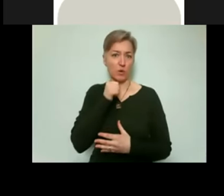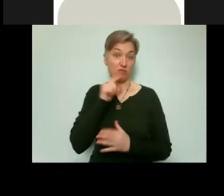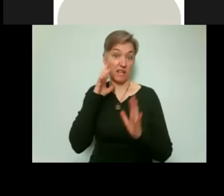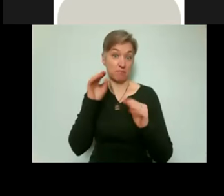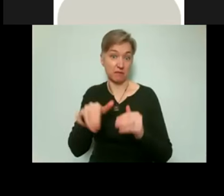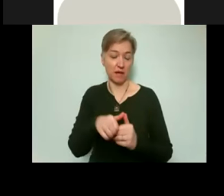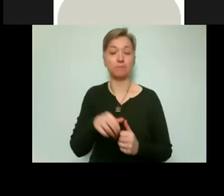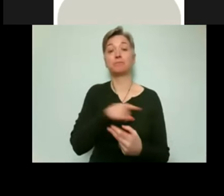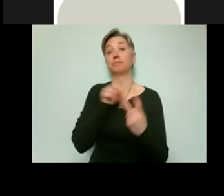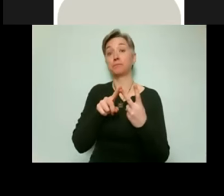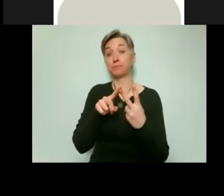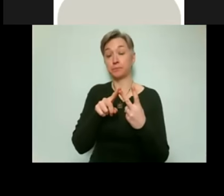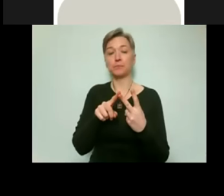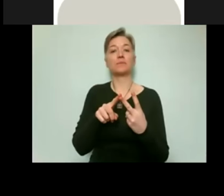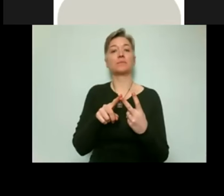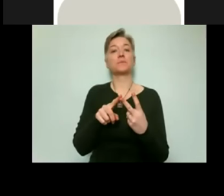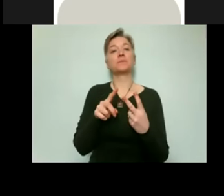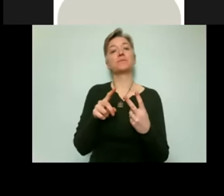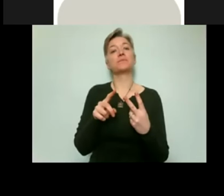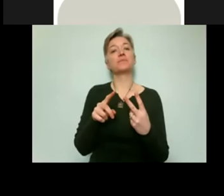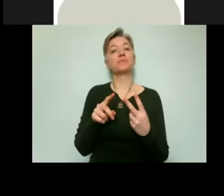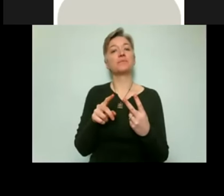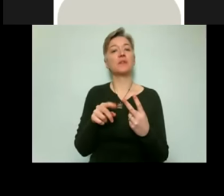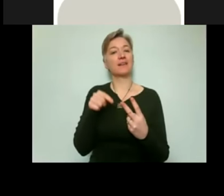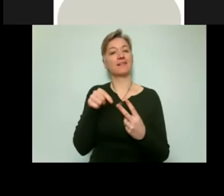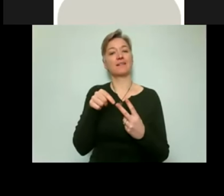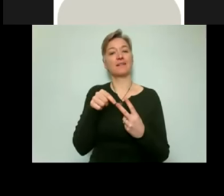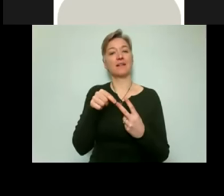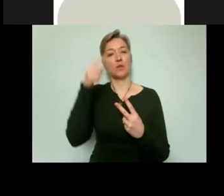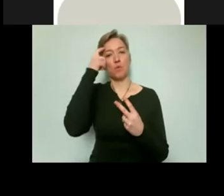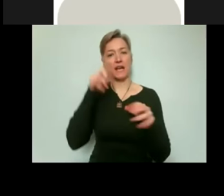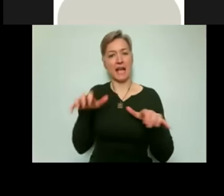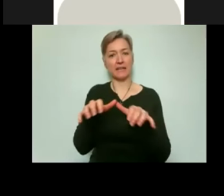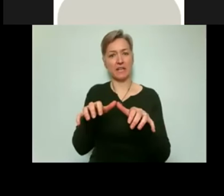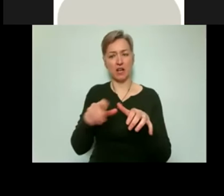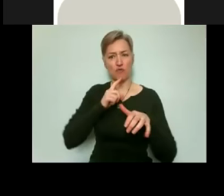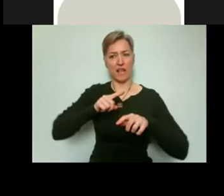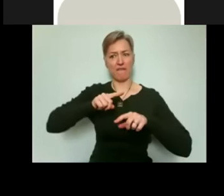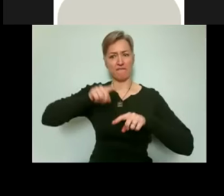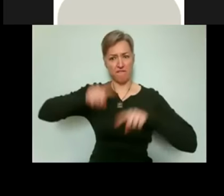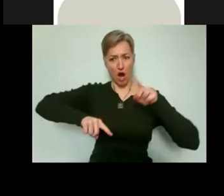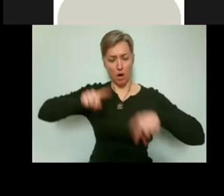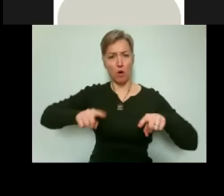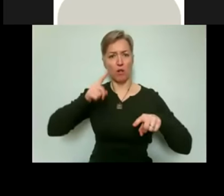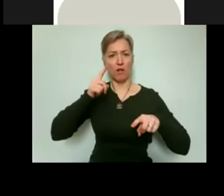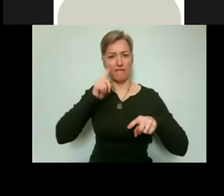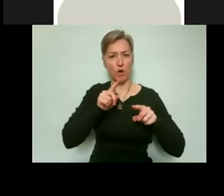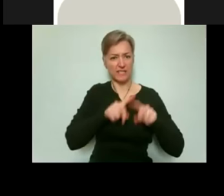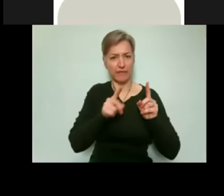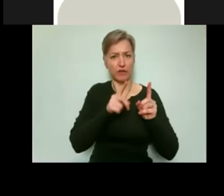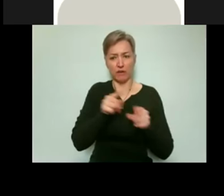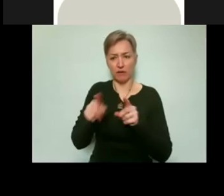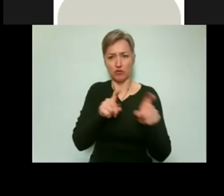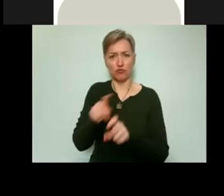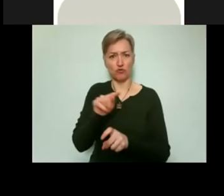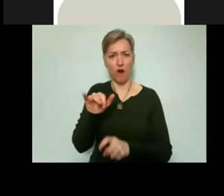other thing that really jumped out at us, the second thing, is that the activity was highly variable trial to trial. And again, this